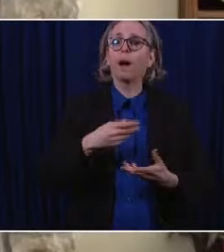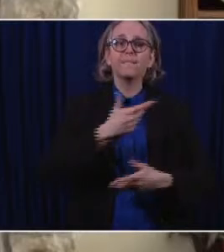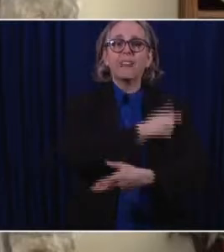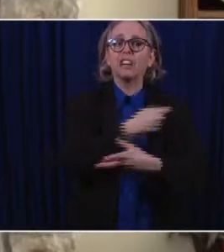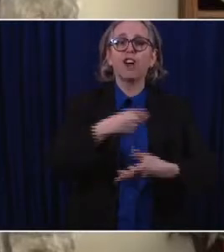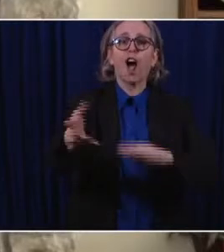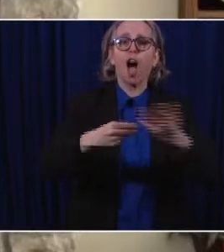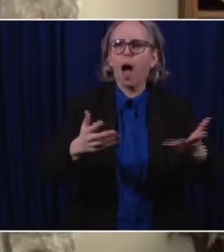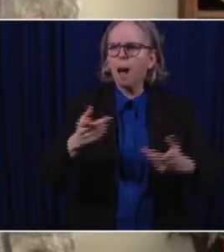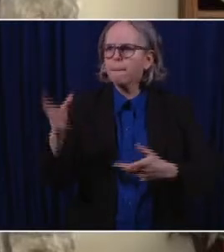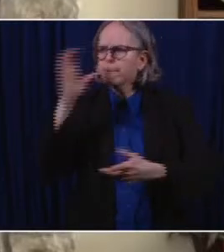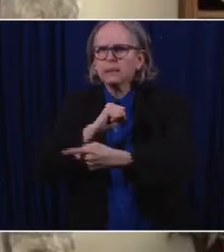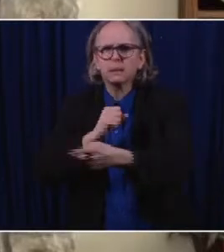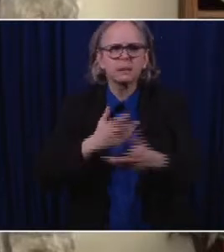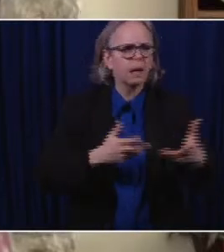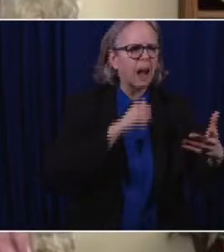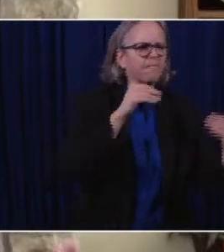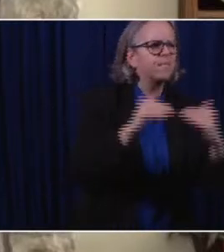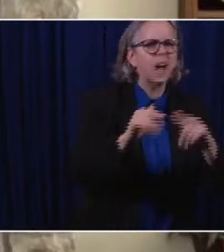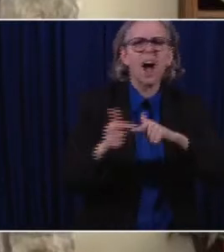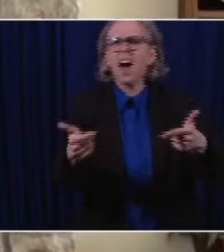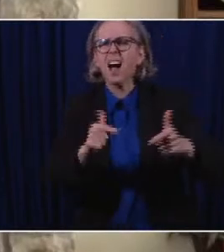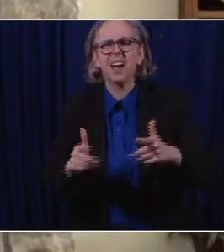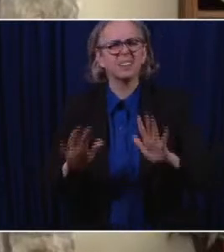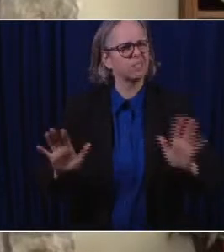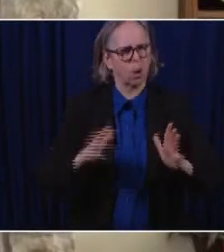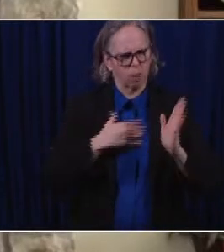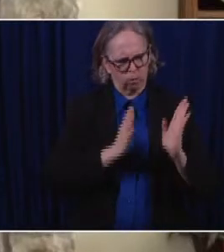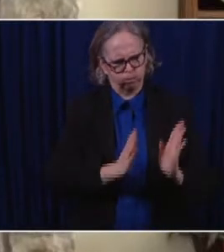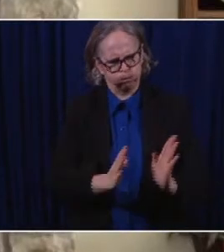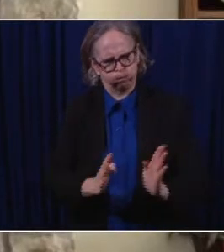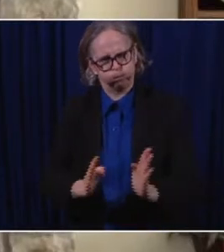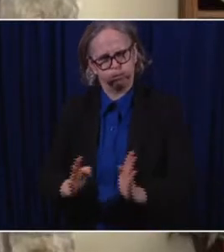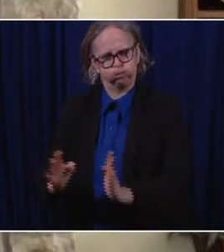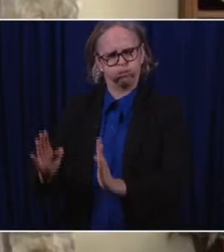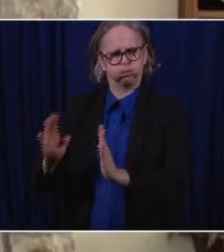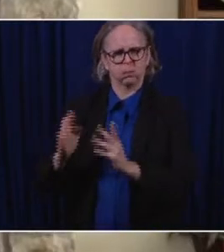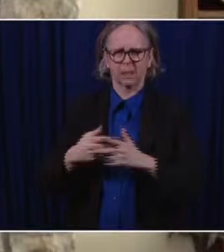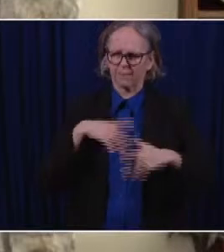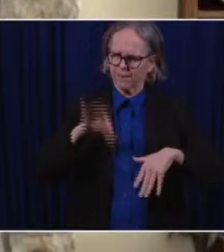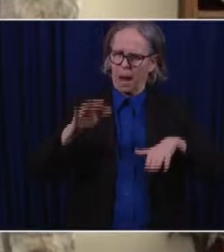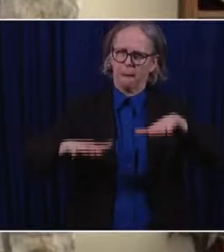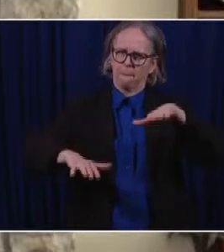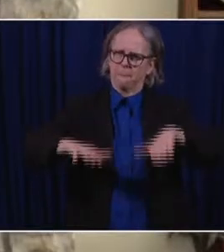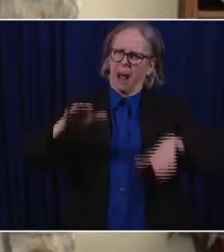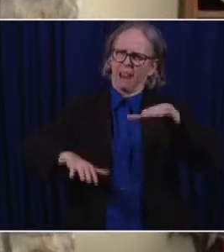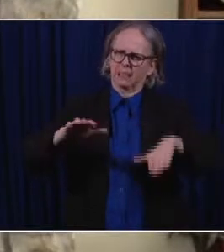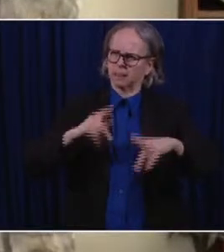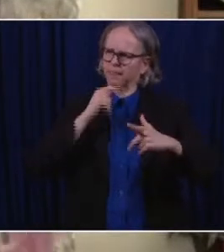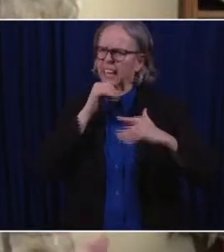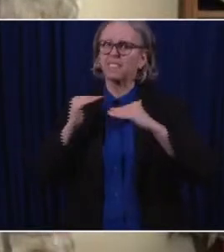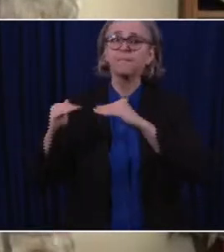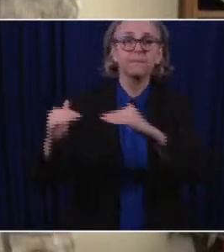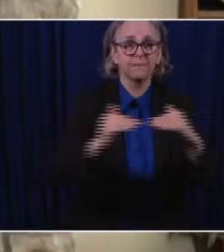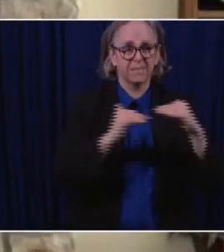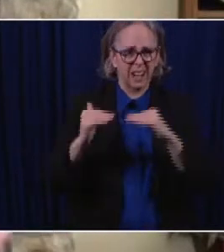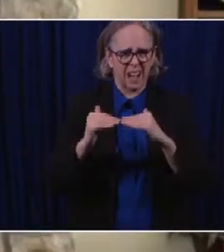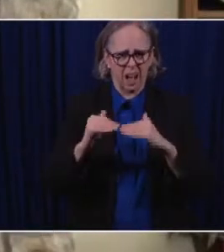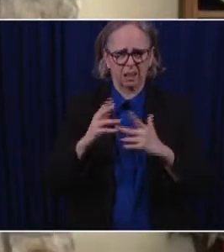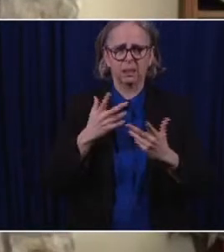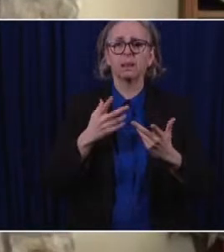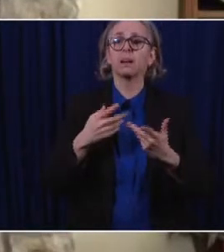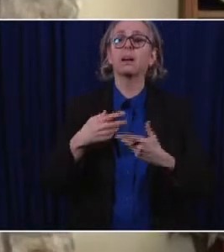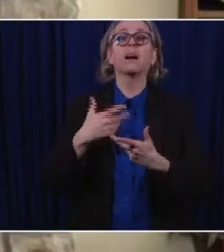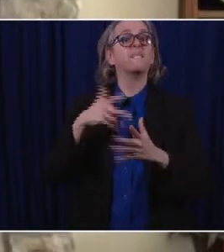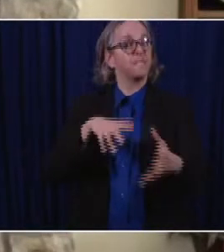two things. There's some sweet spot in there. And one is you get all the vaccine out fast as you can get it, because days matter.